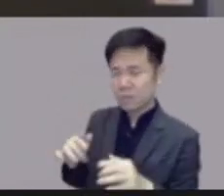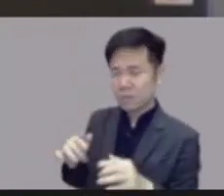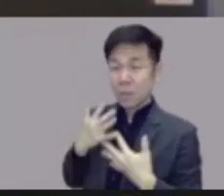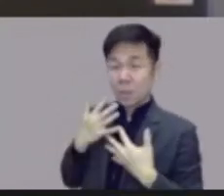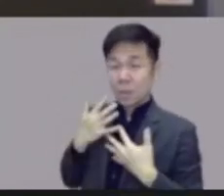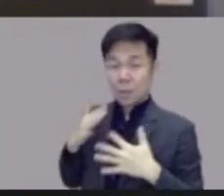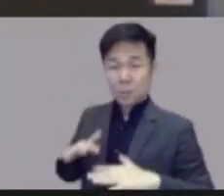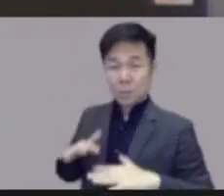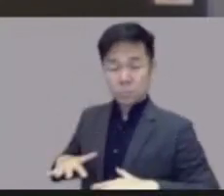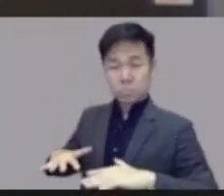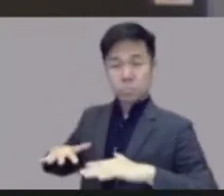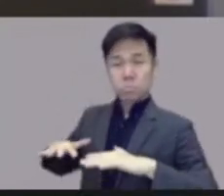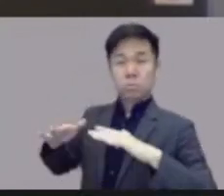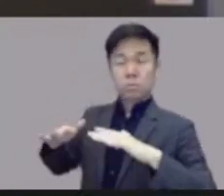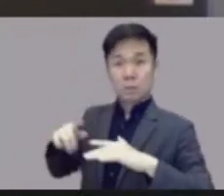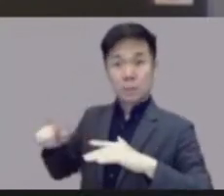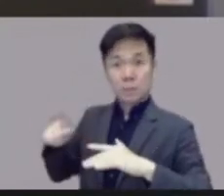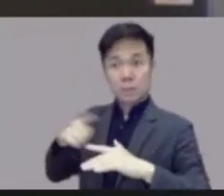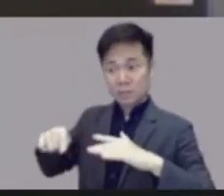ecosystems